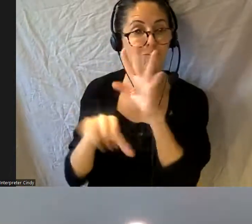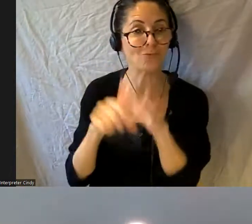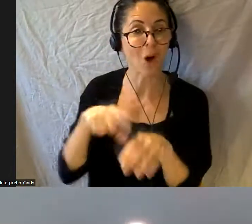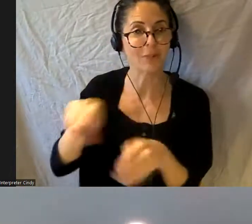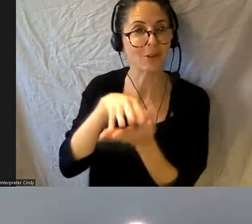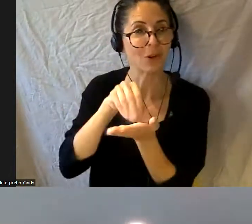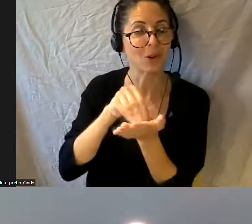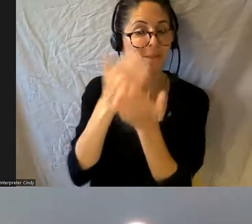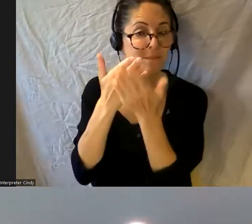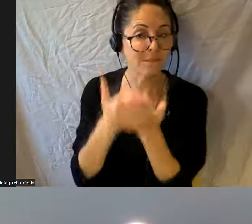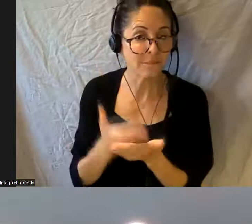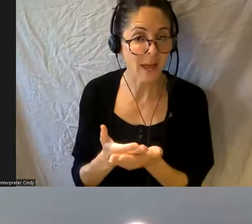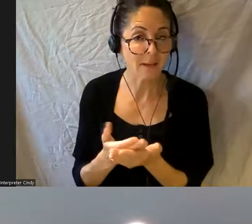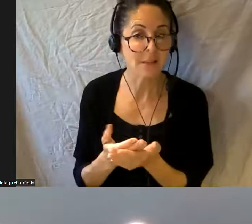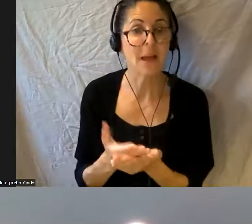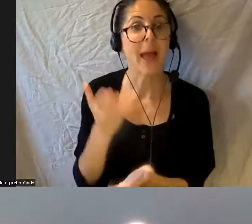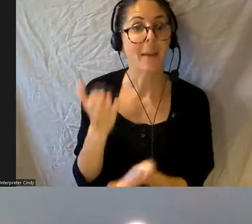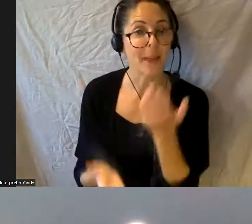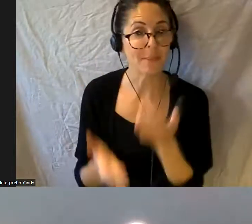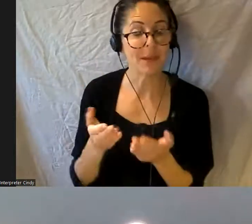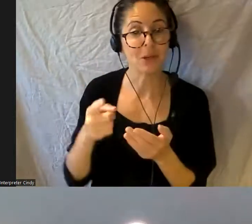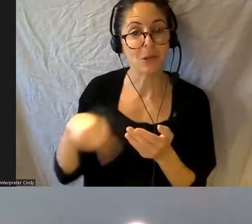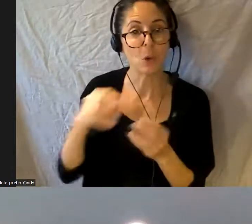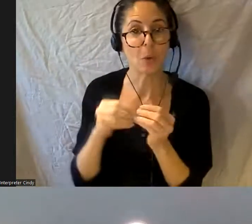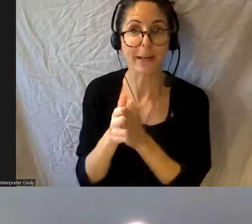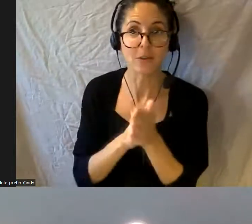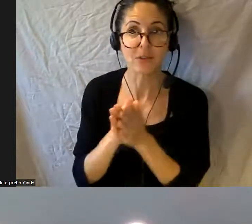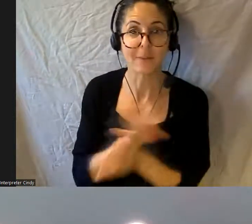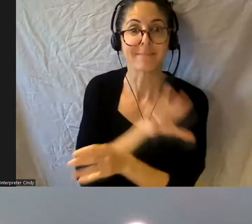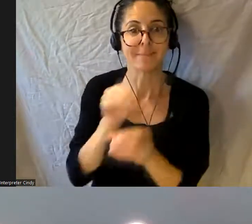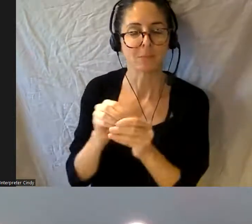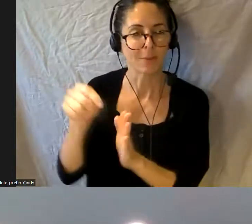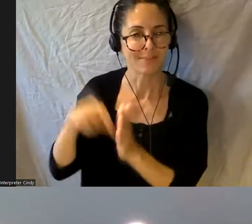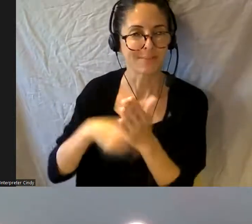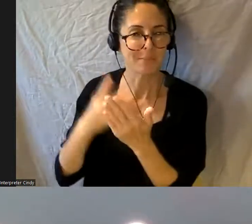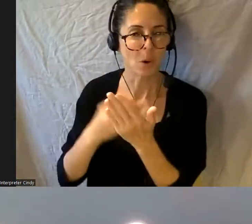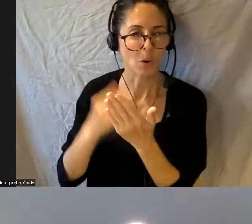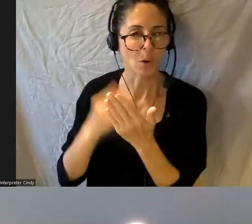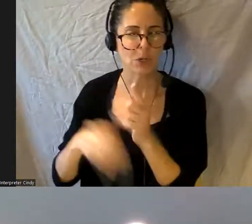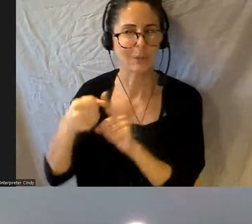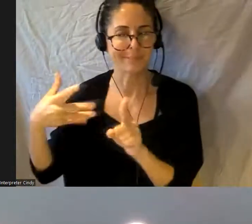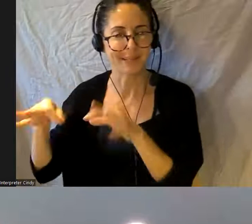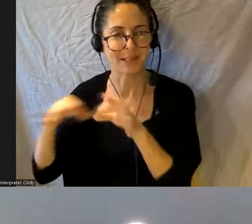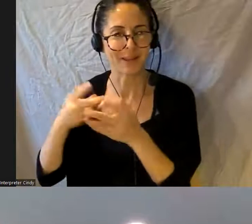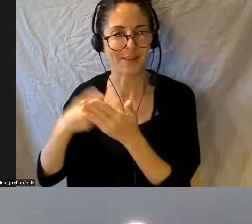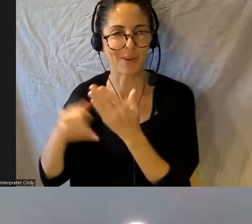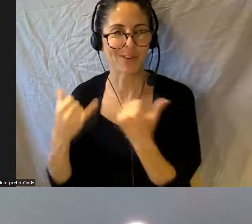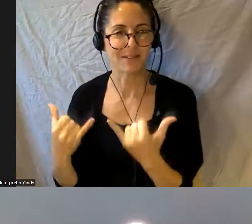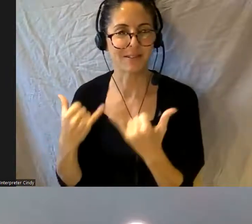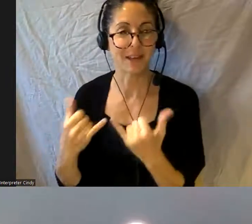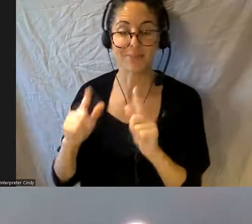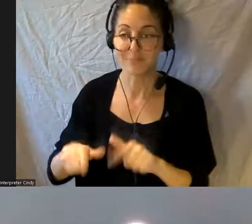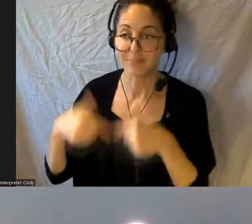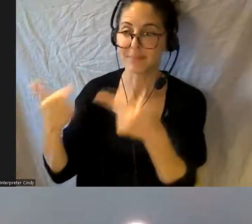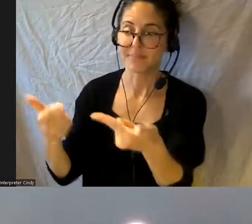get connected further or involved in some of the projects that they are doing, which Pramila will speak to today. So I'll leave it to